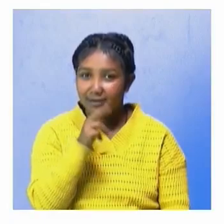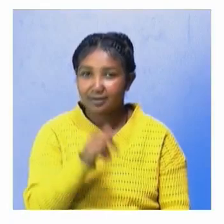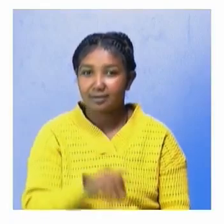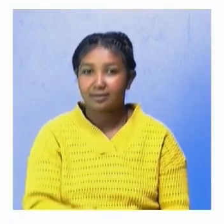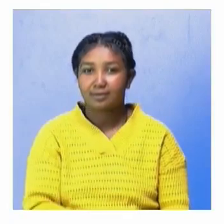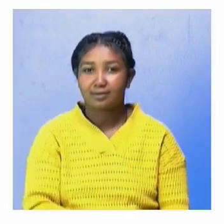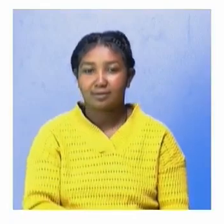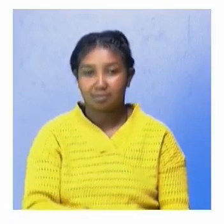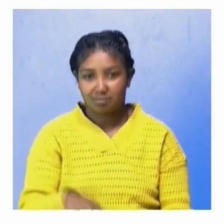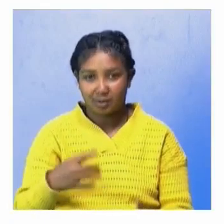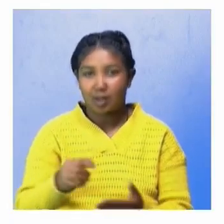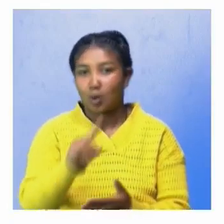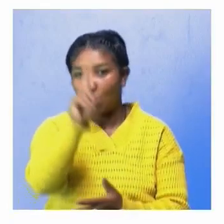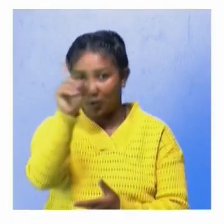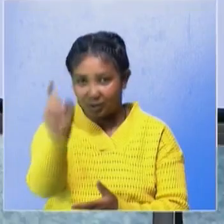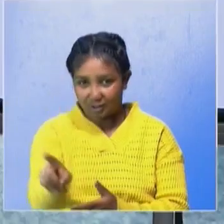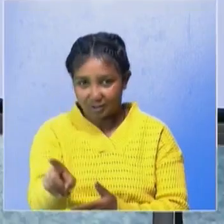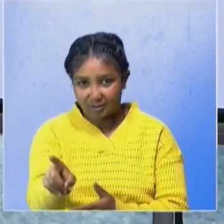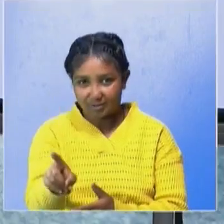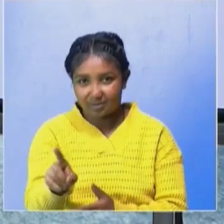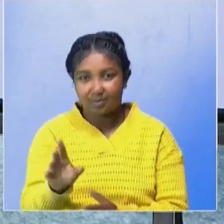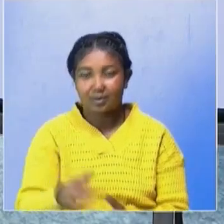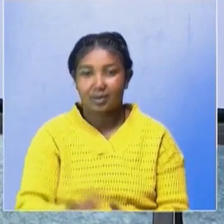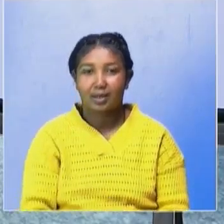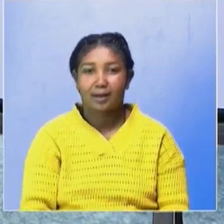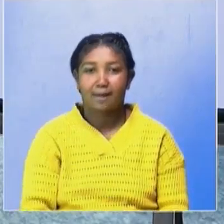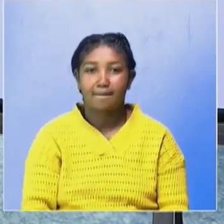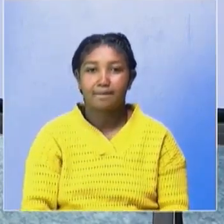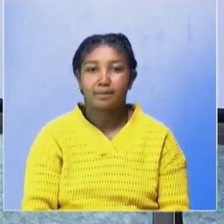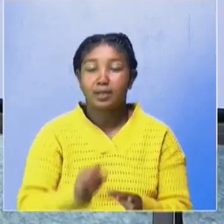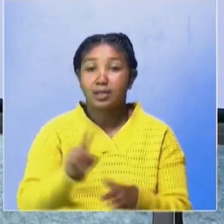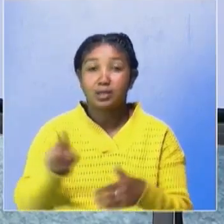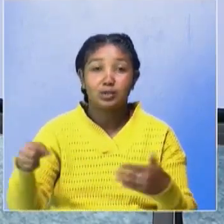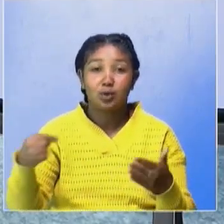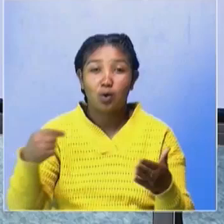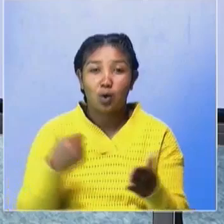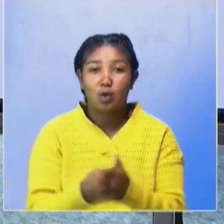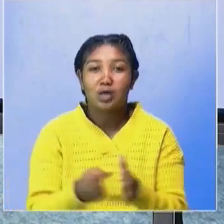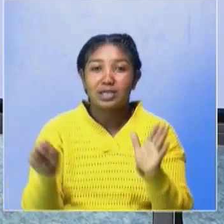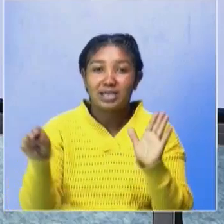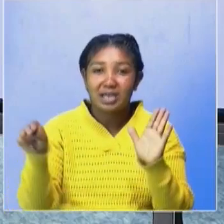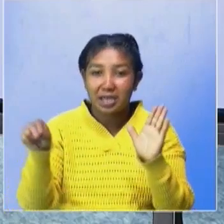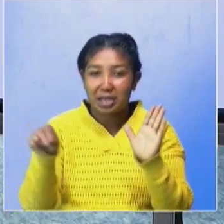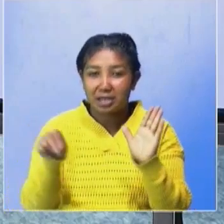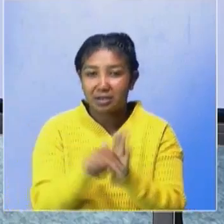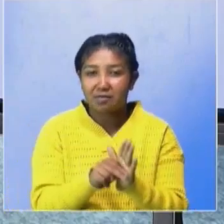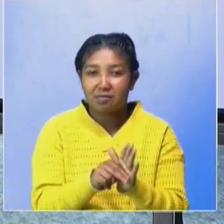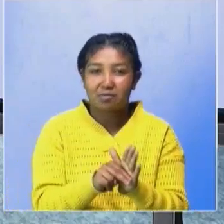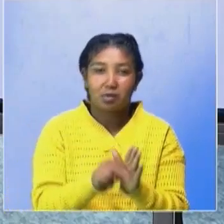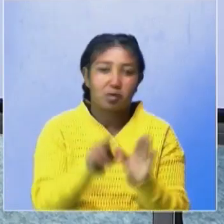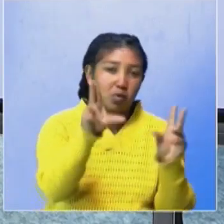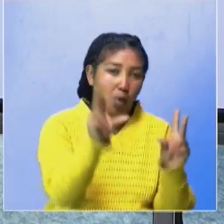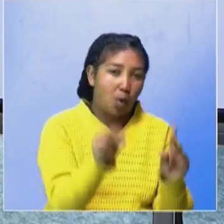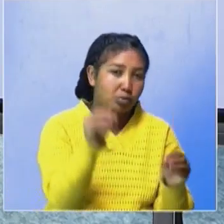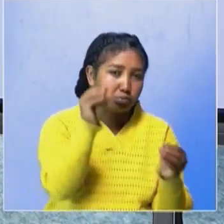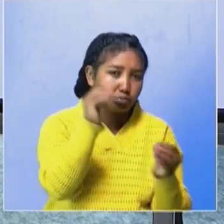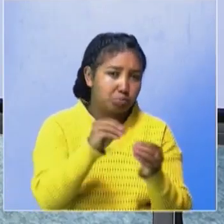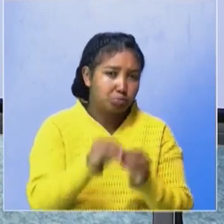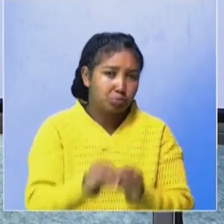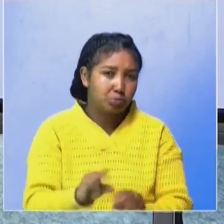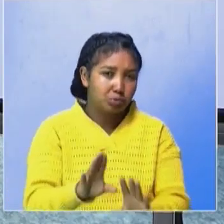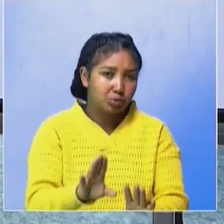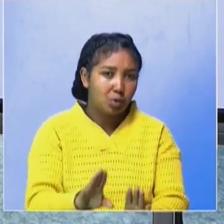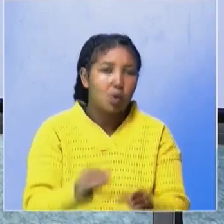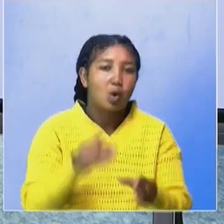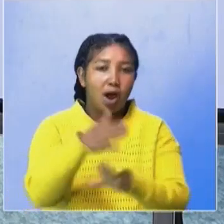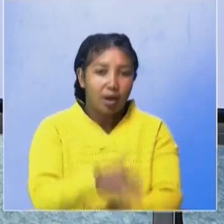Here is question mark. So to make it negative, easily add not at the end of or